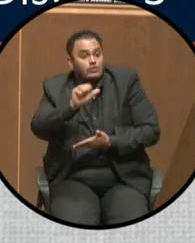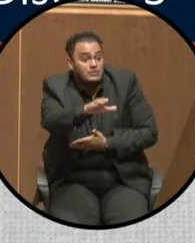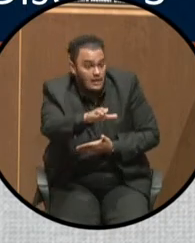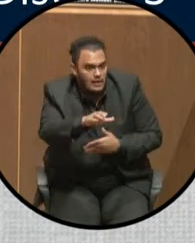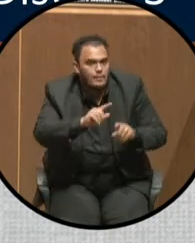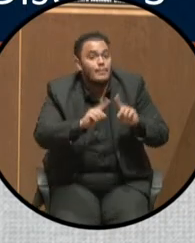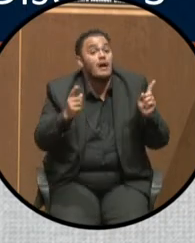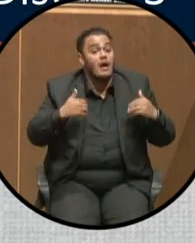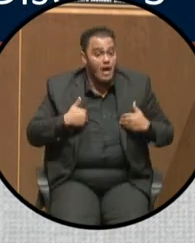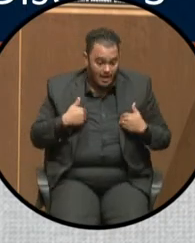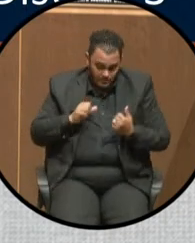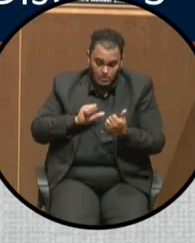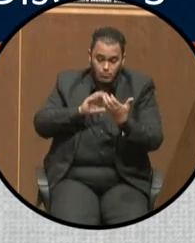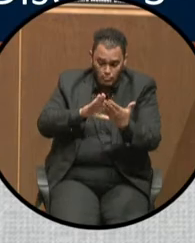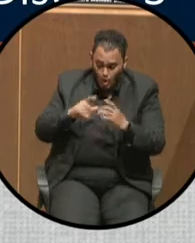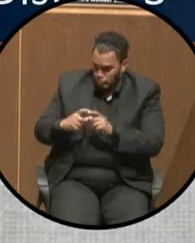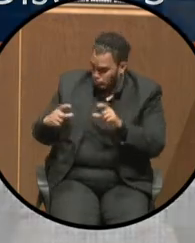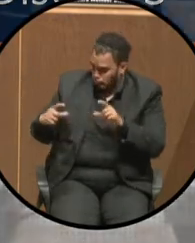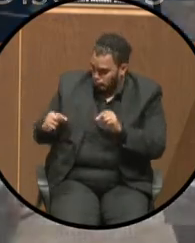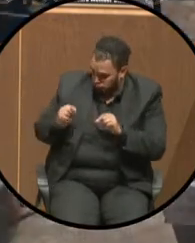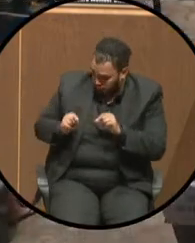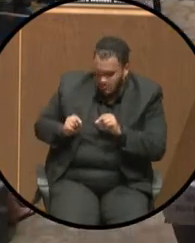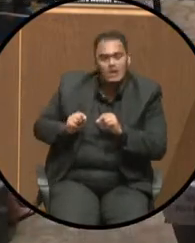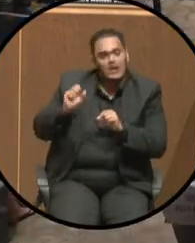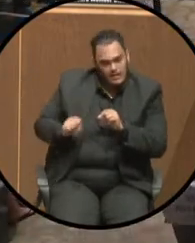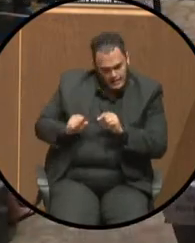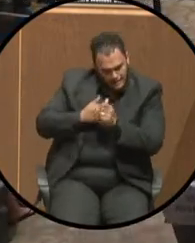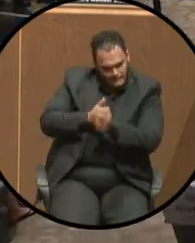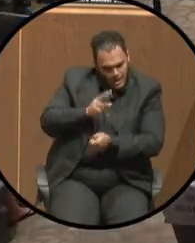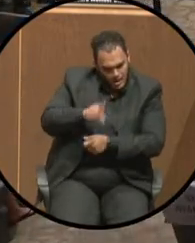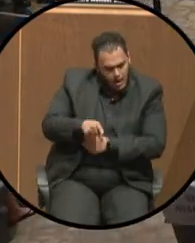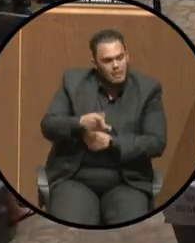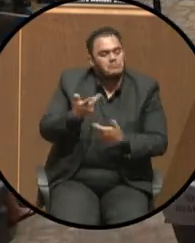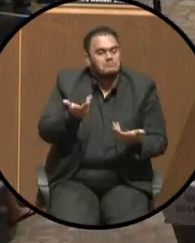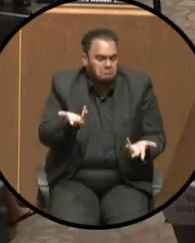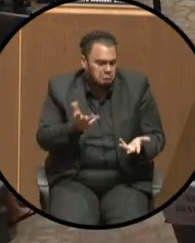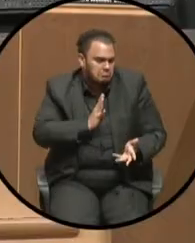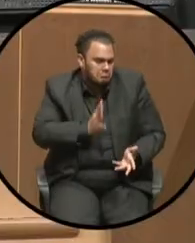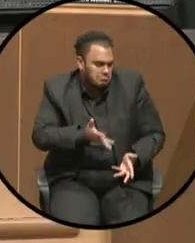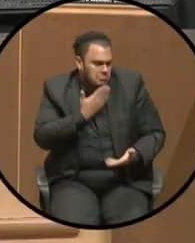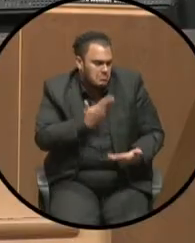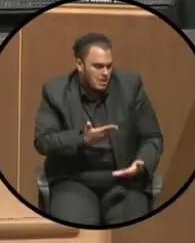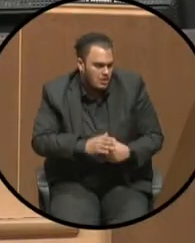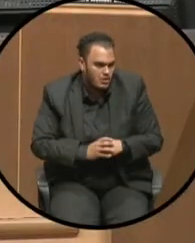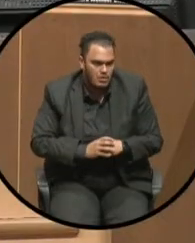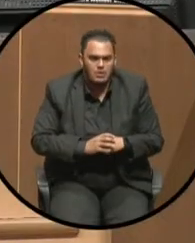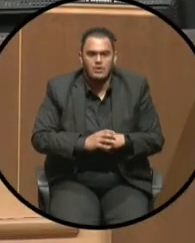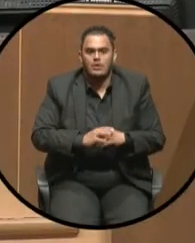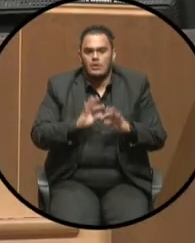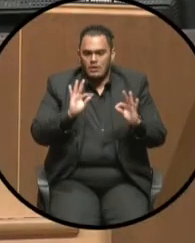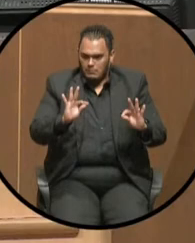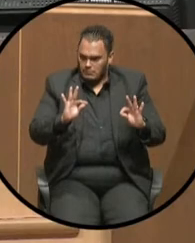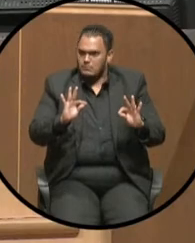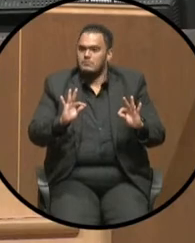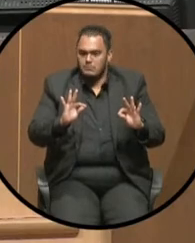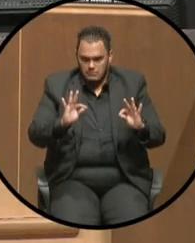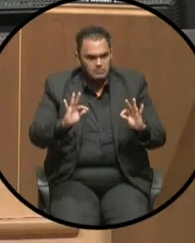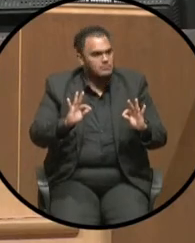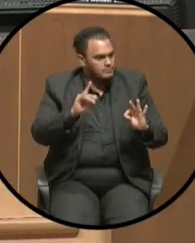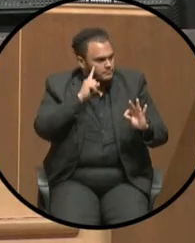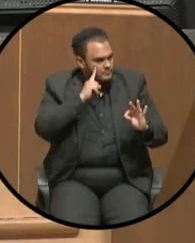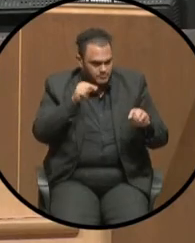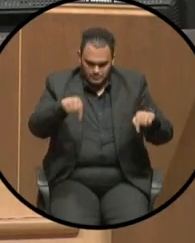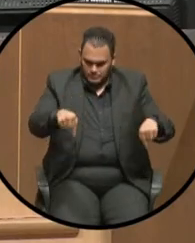good with that. Thank you. All right, so what we will do beginning this meeting, I would say pilot this, but for those of you